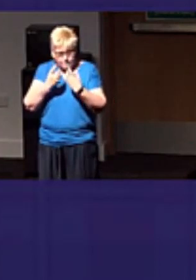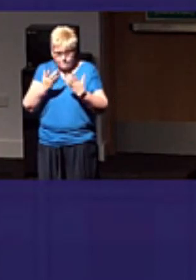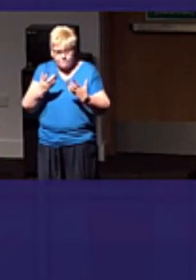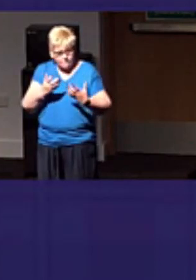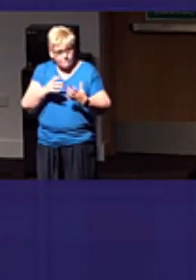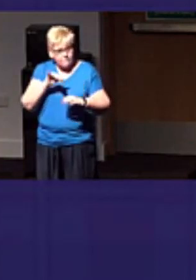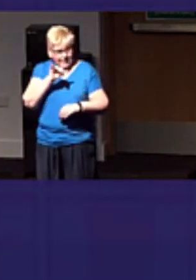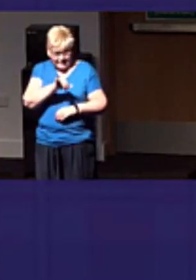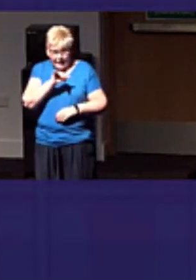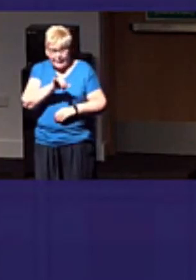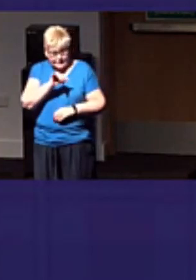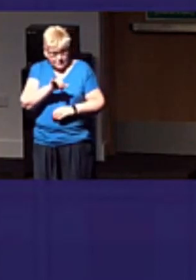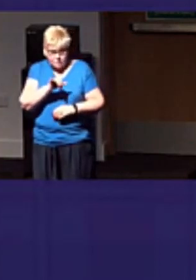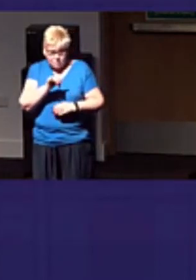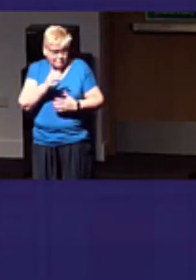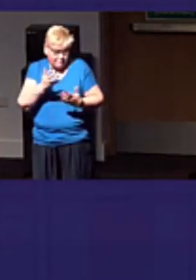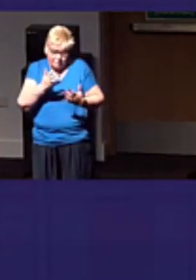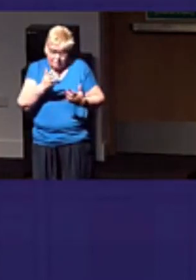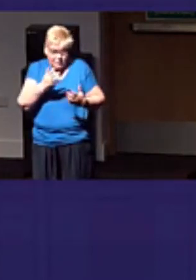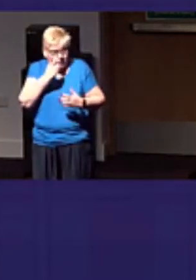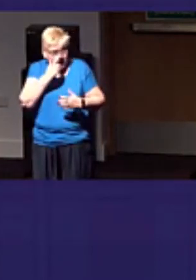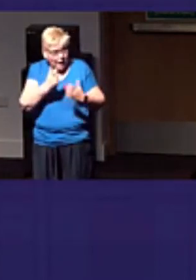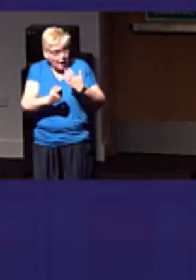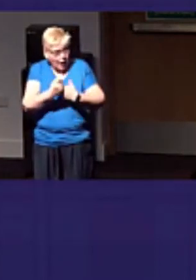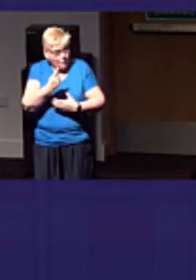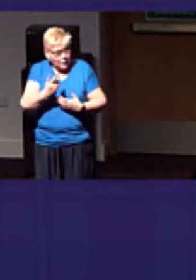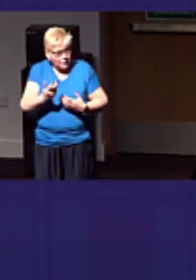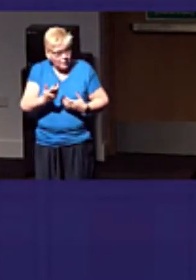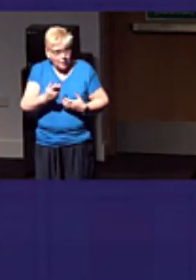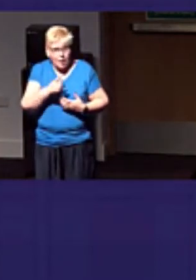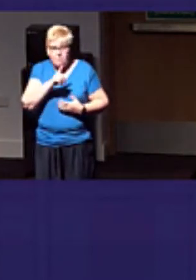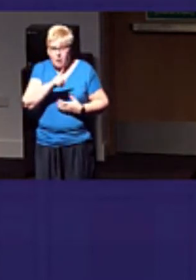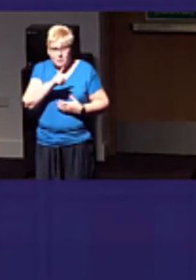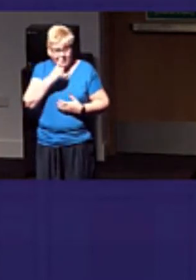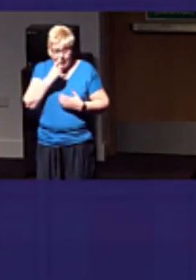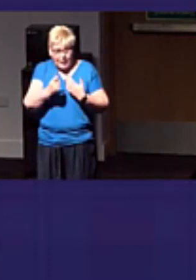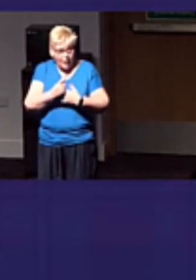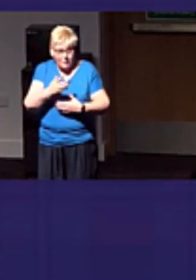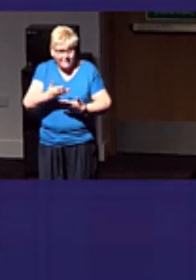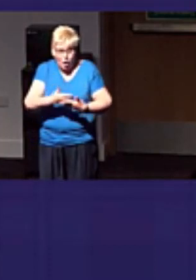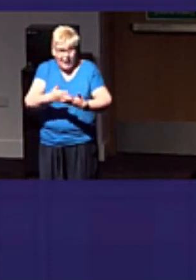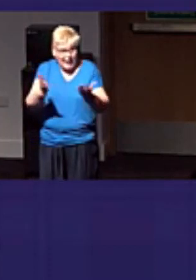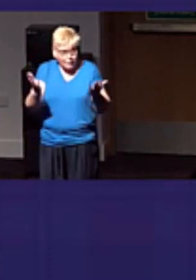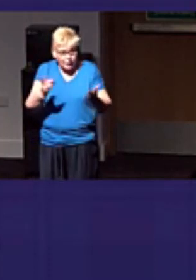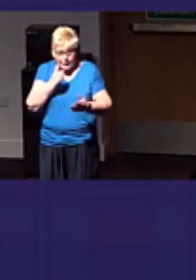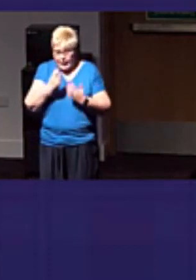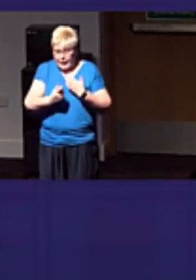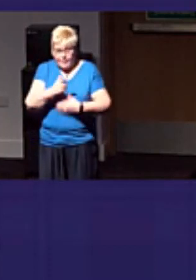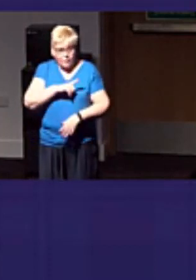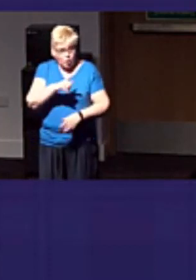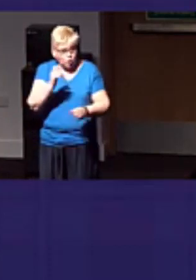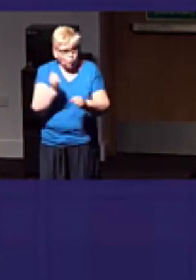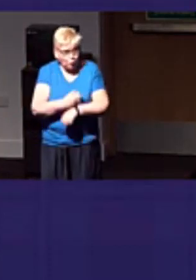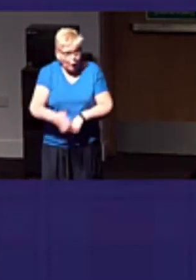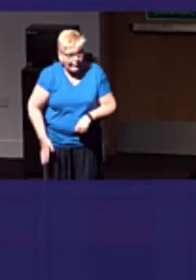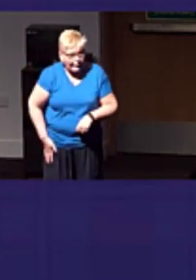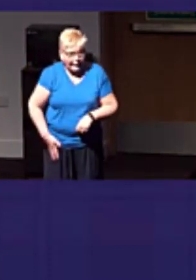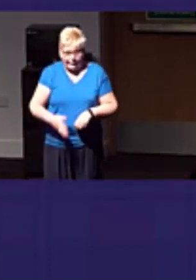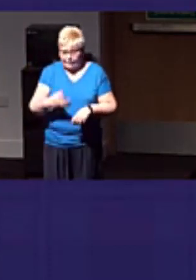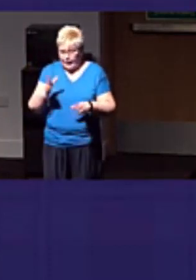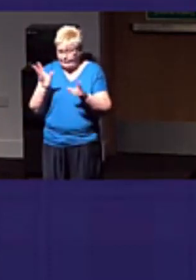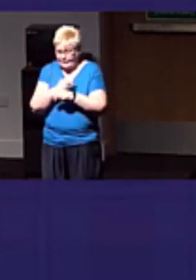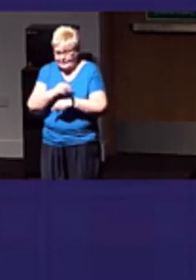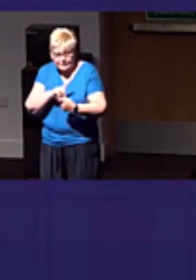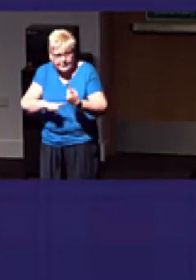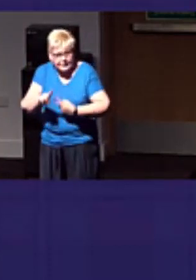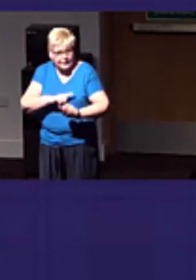yes, those things can happen, but they could happen for anything. They can happen because you broke your leg and you missed that important exec meeting.